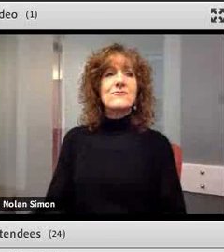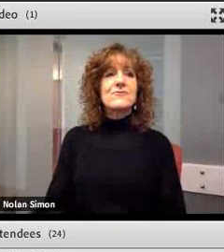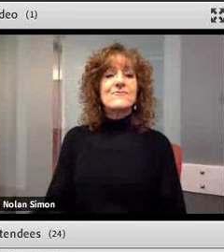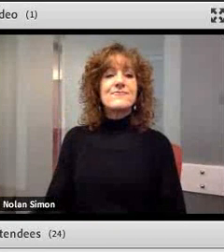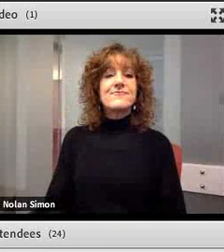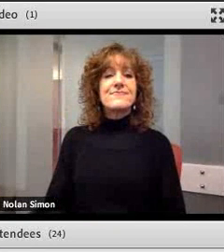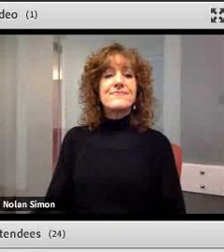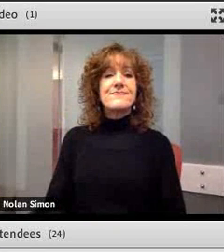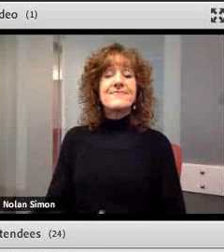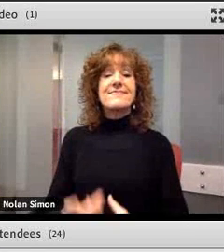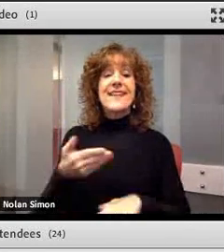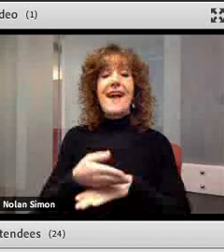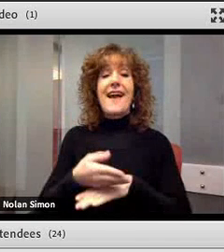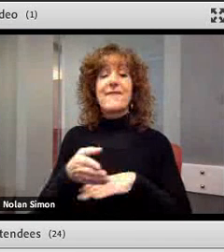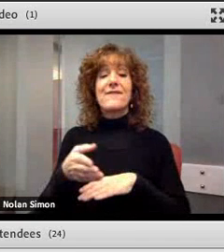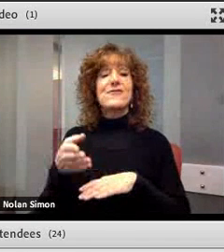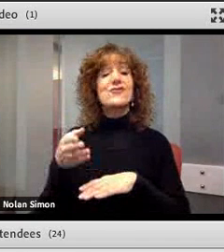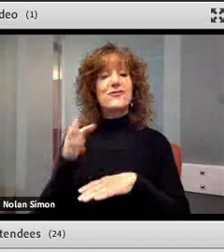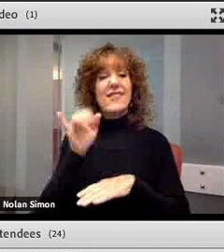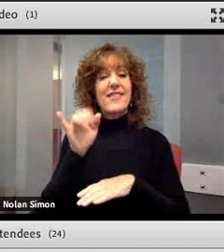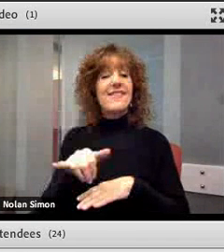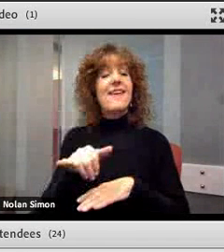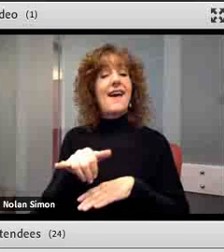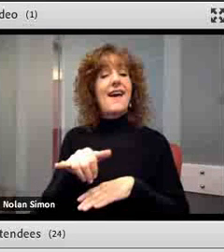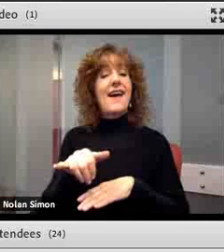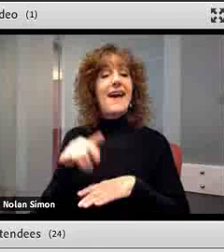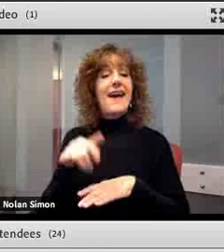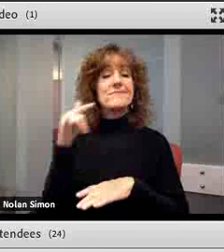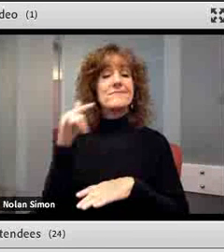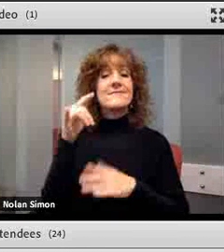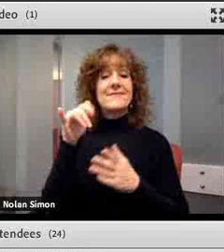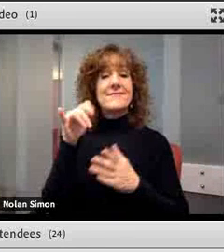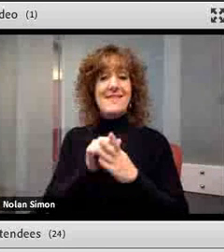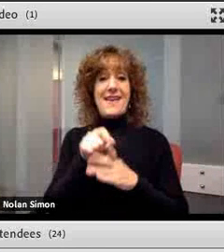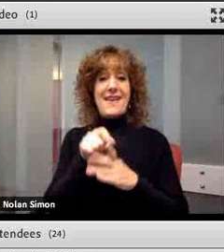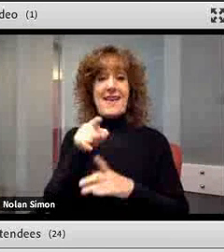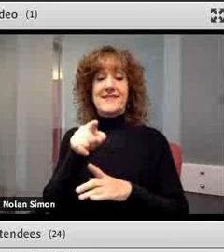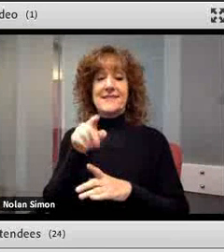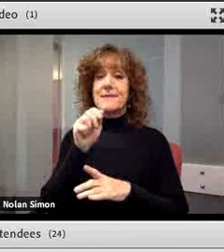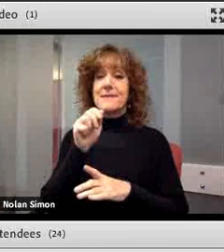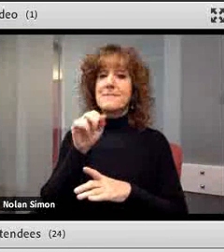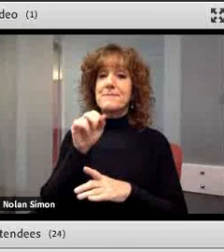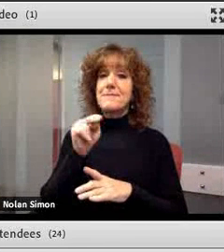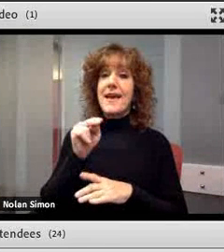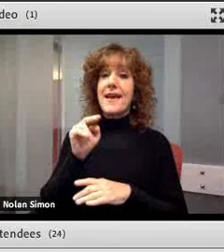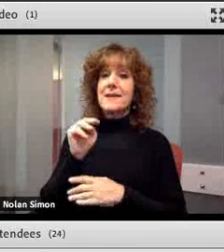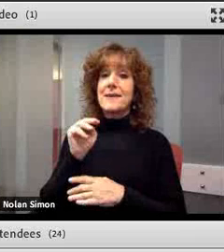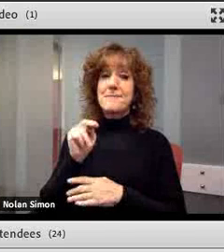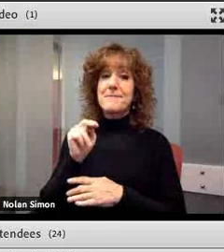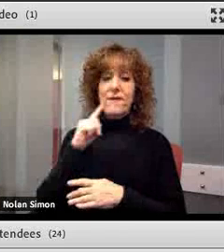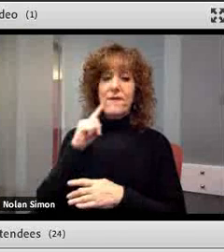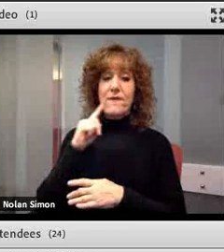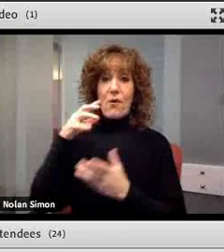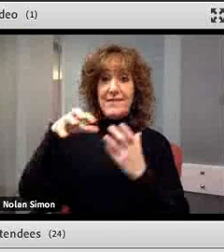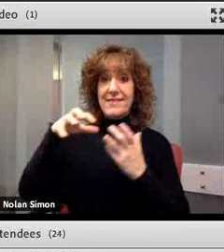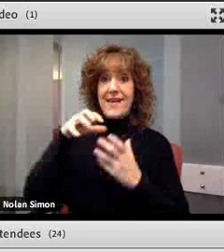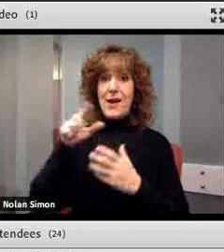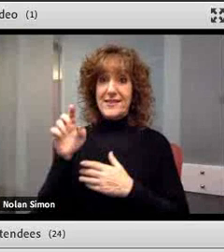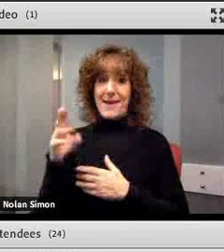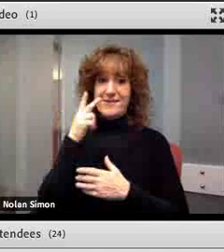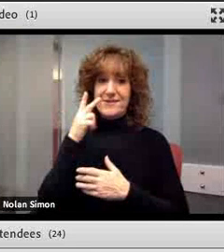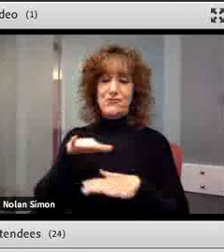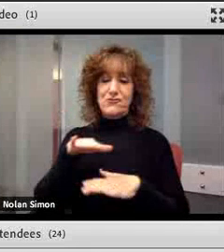And then after the animation, now this is the main menu for the cloud lab. You see the child,